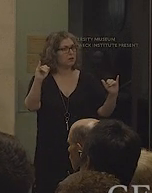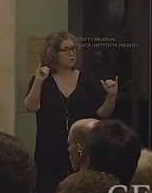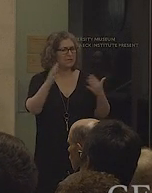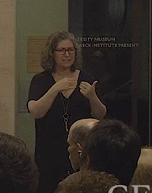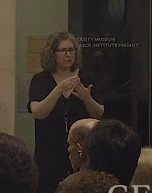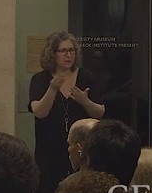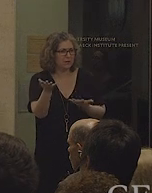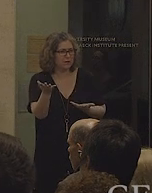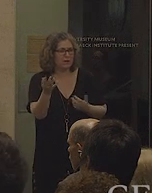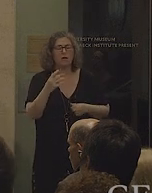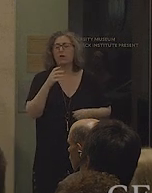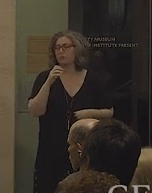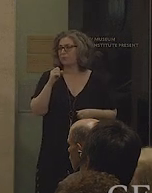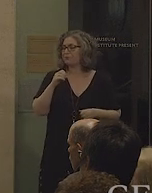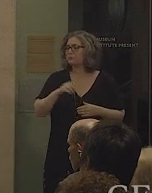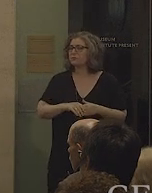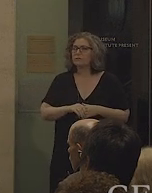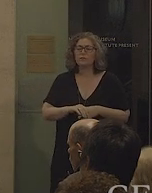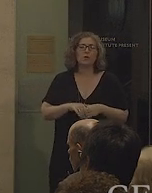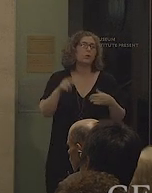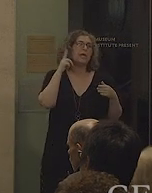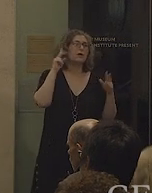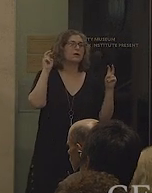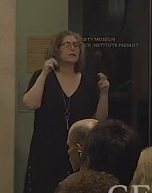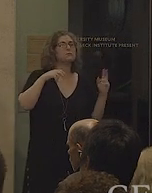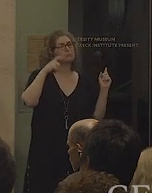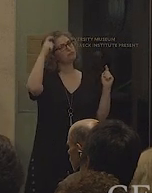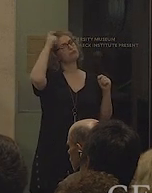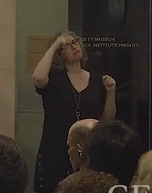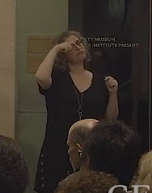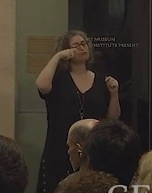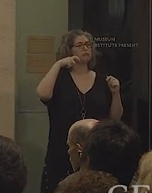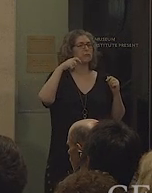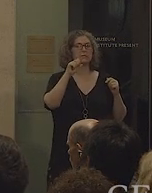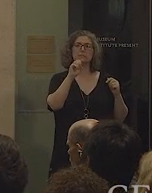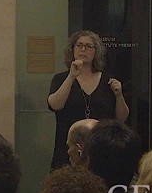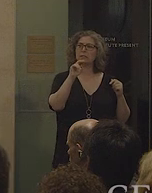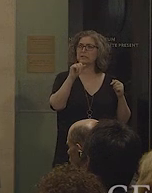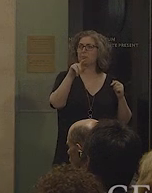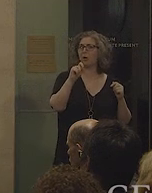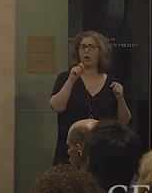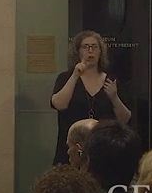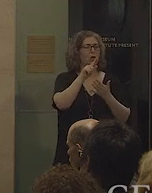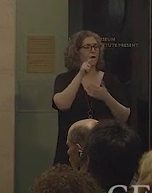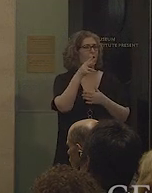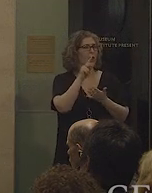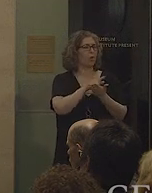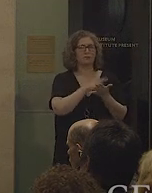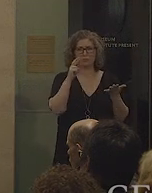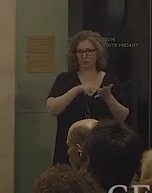So, when we hear, you know, sensible gun laws, what does that mean? Well, number